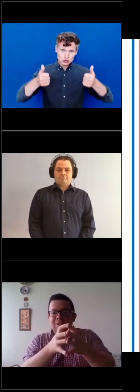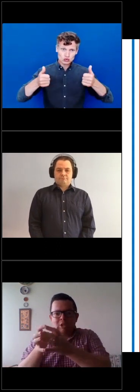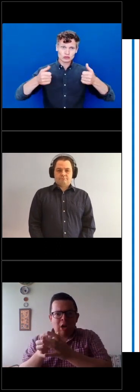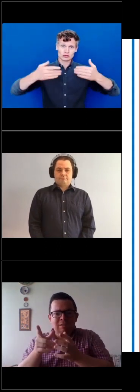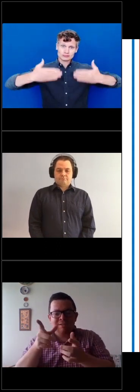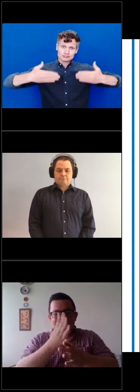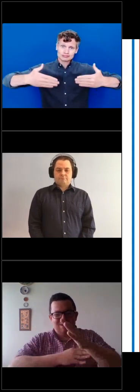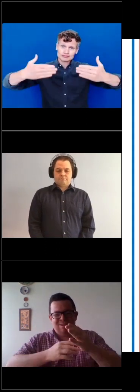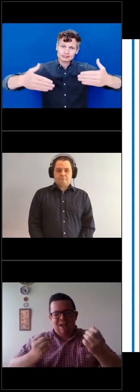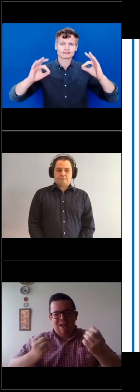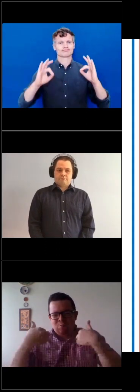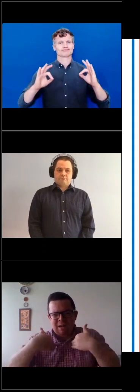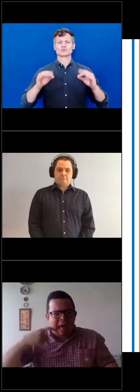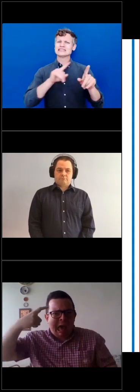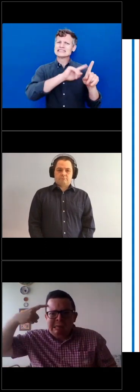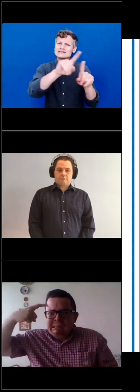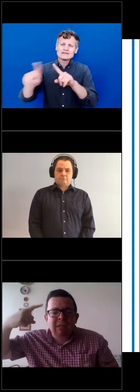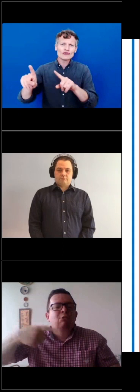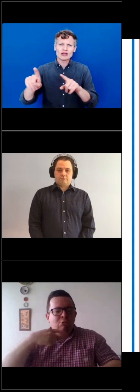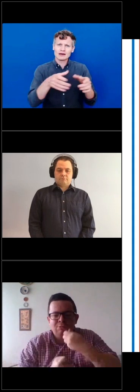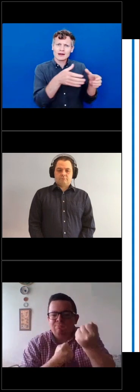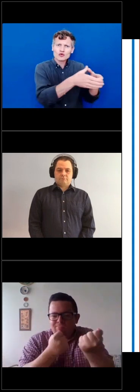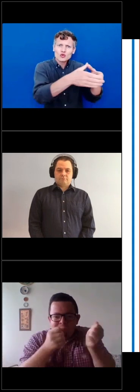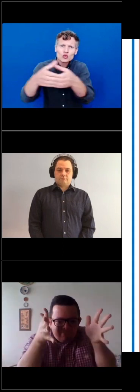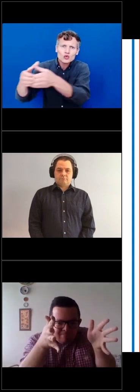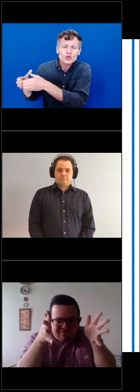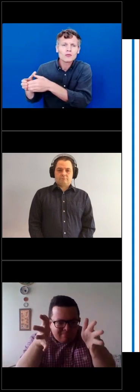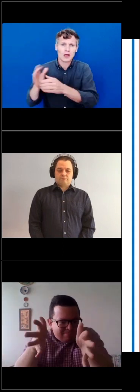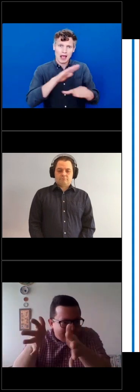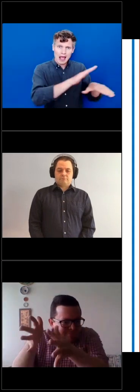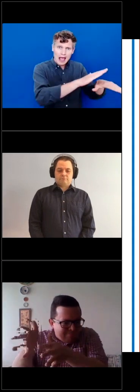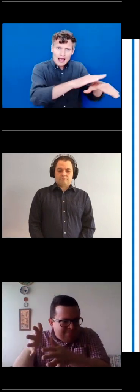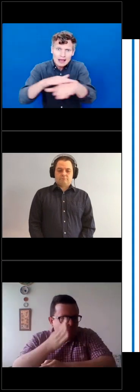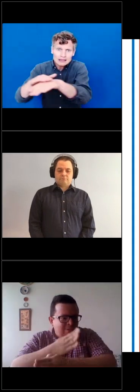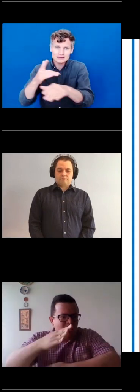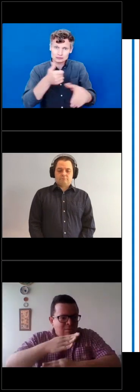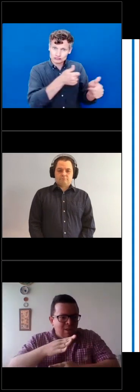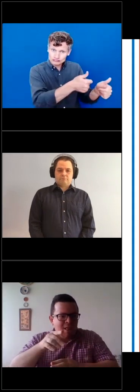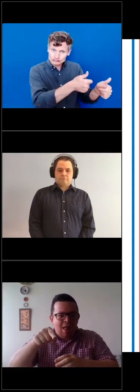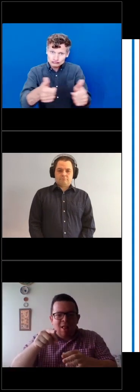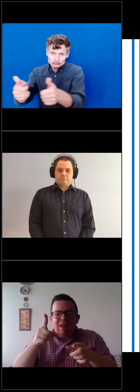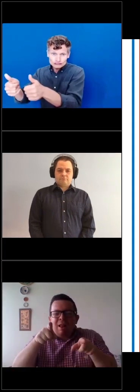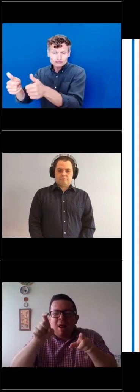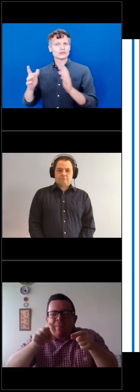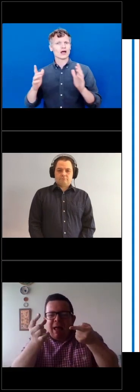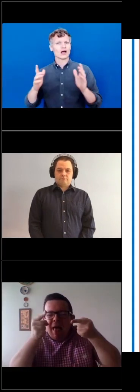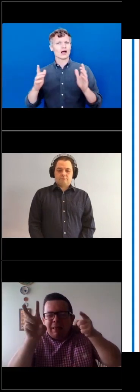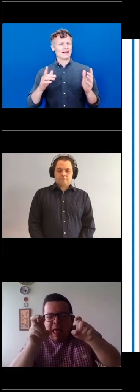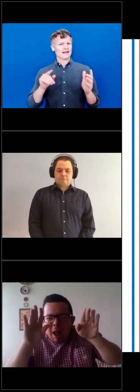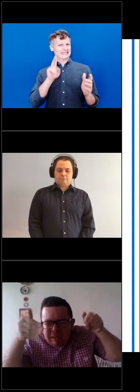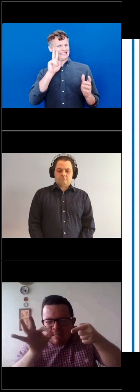sectors, all the clusters, and what is the meaning for people with disabilities. So we need